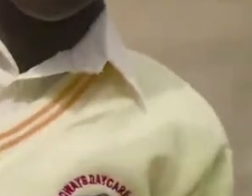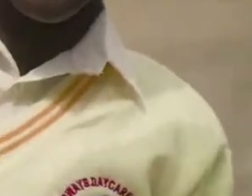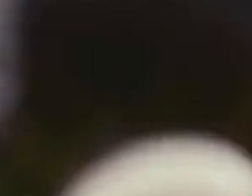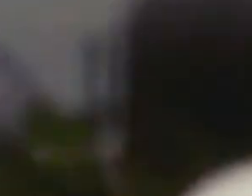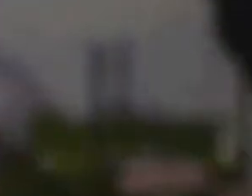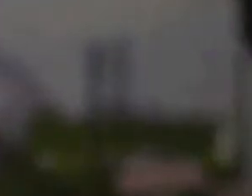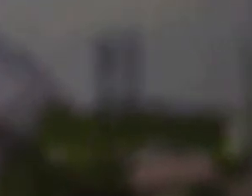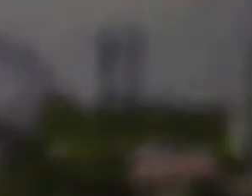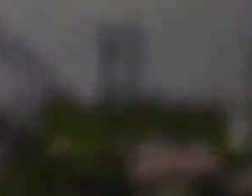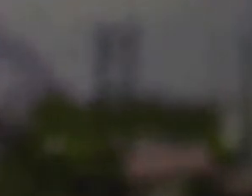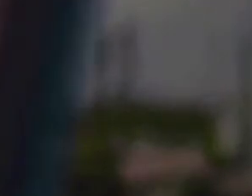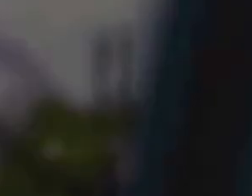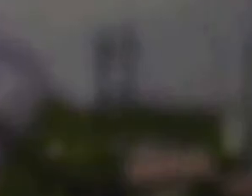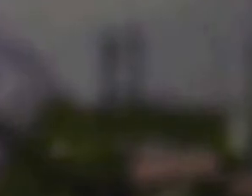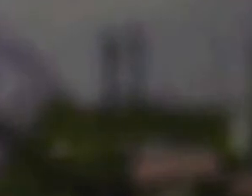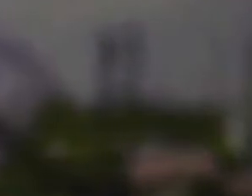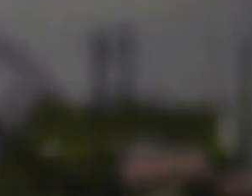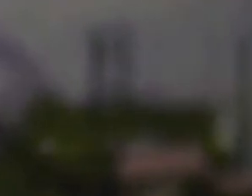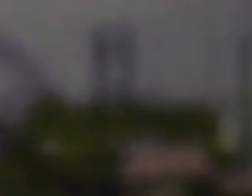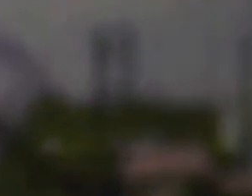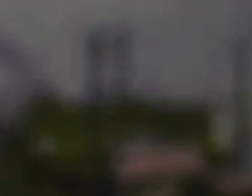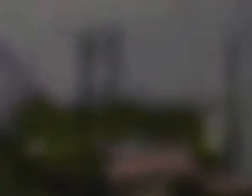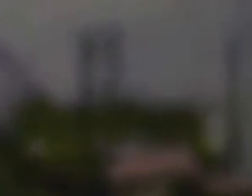That's my little angel, Rose.